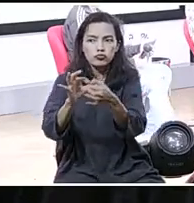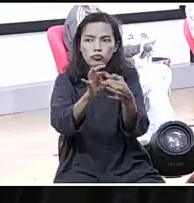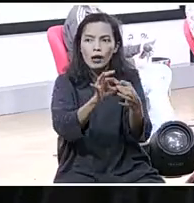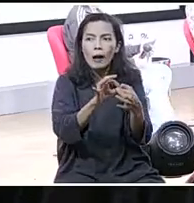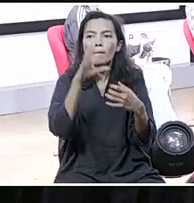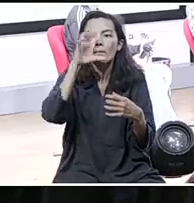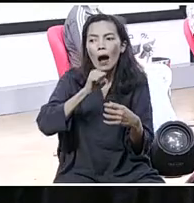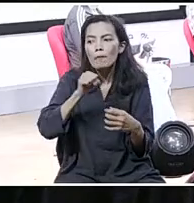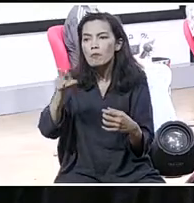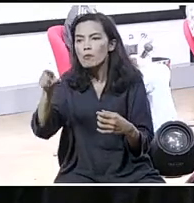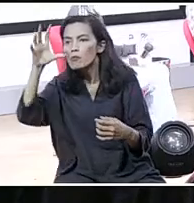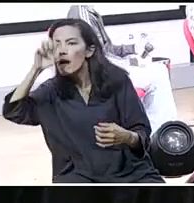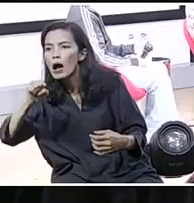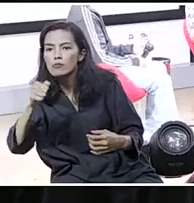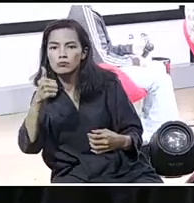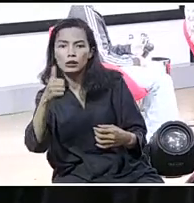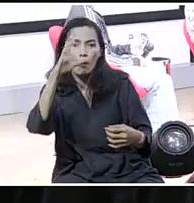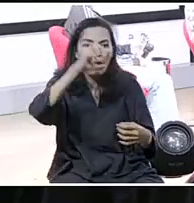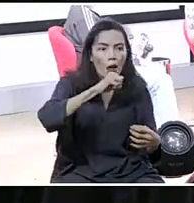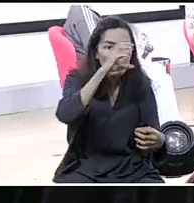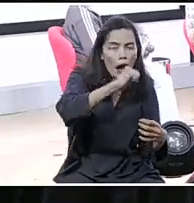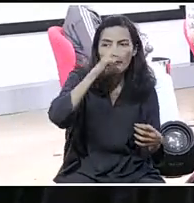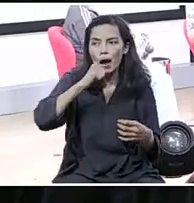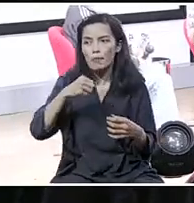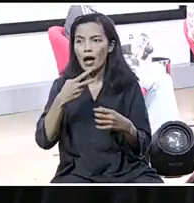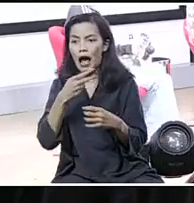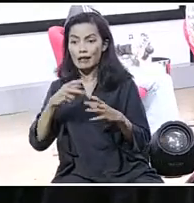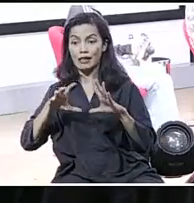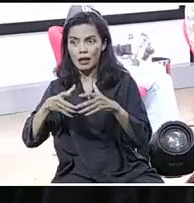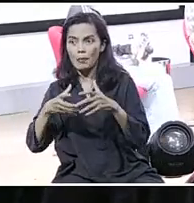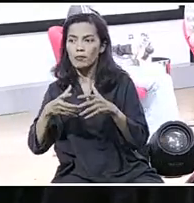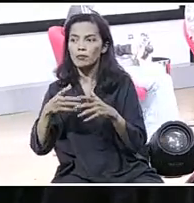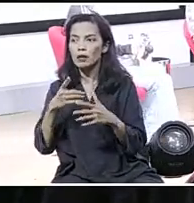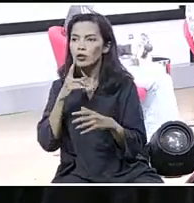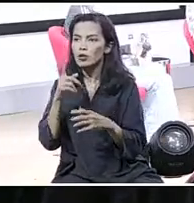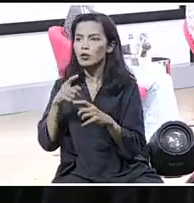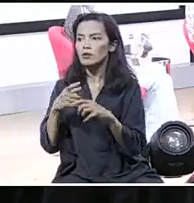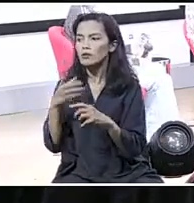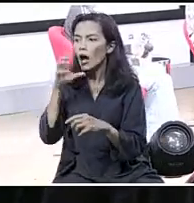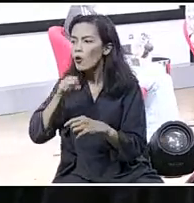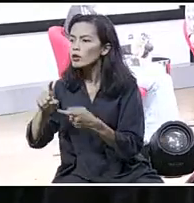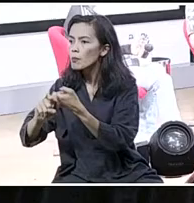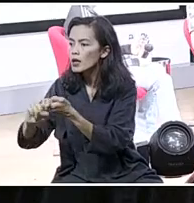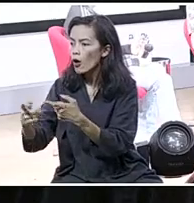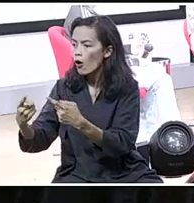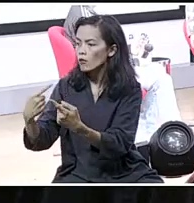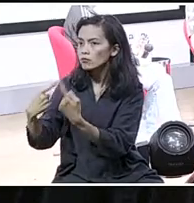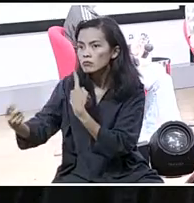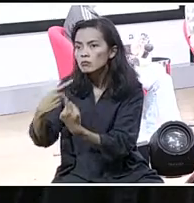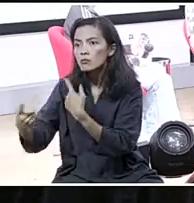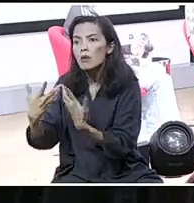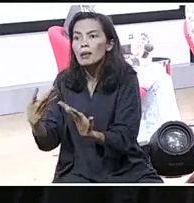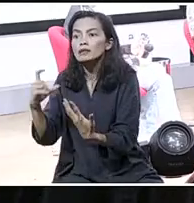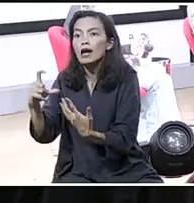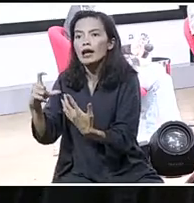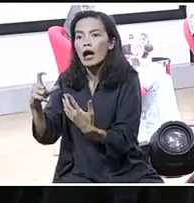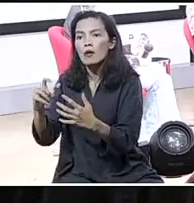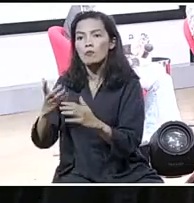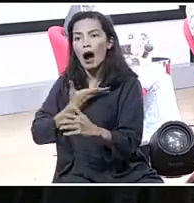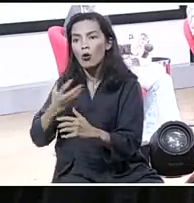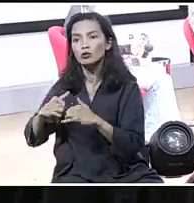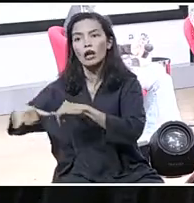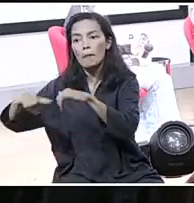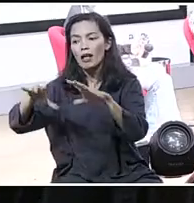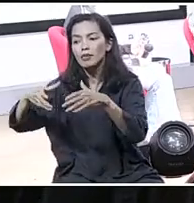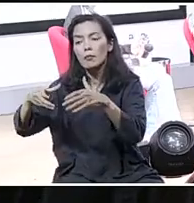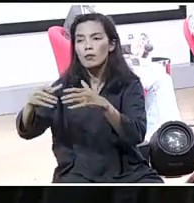Because if you're on a team and you don't understand, you don't try to listen to your teammates, you don't try to work with your teammates, you're not going to be successful. In life, if you don't